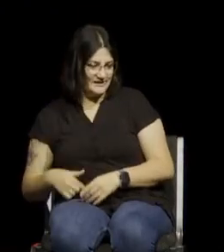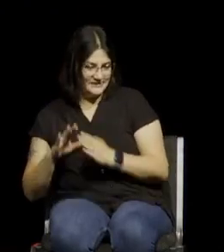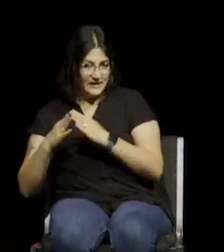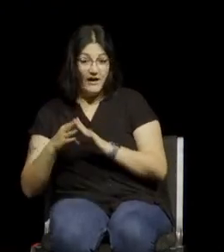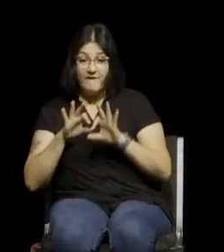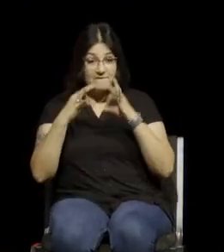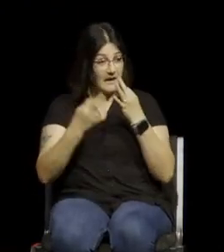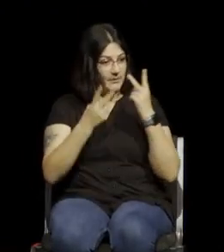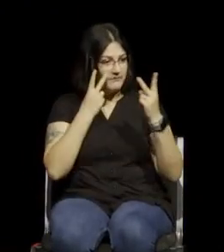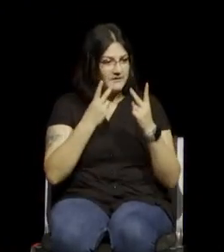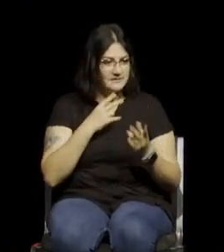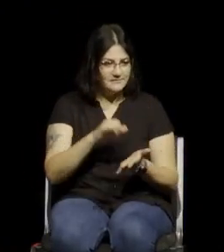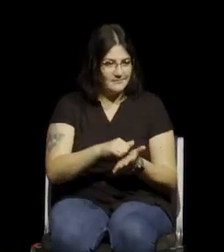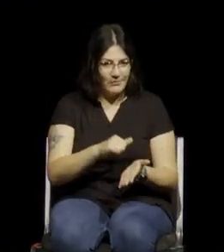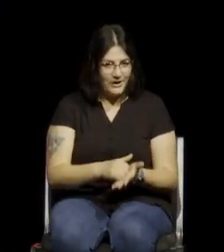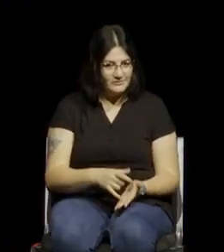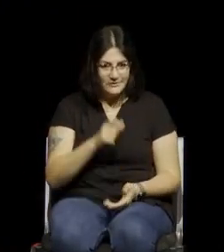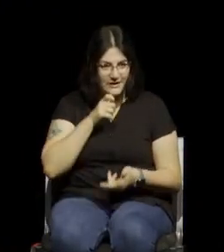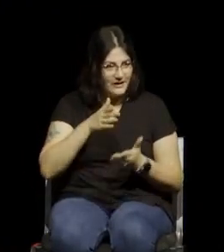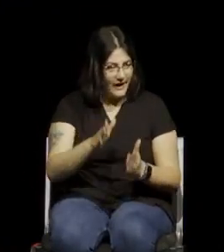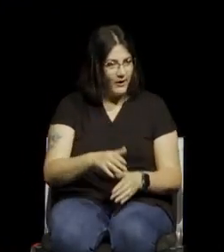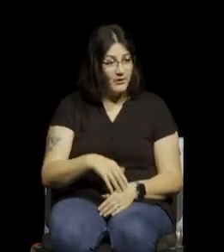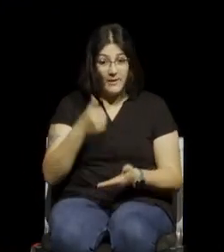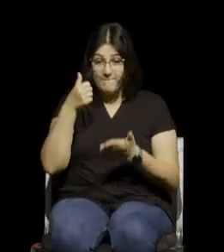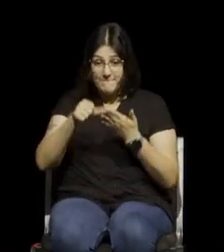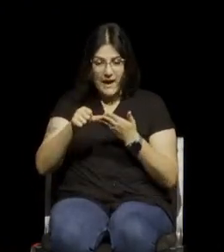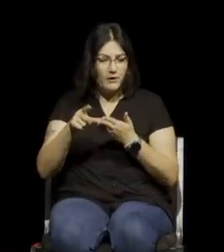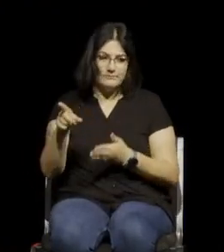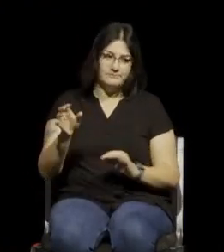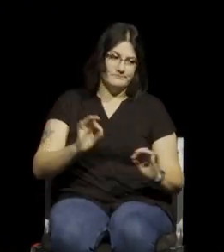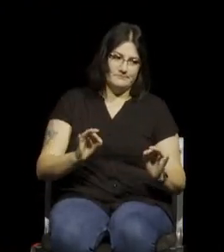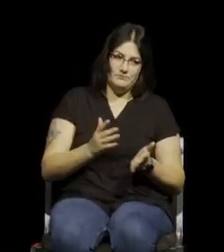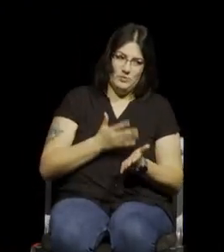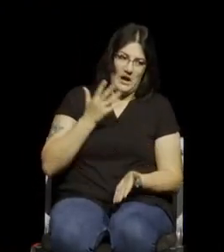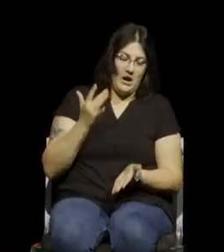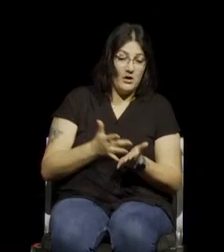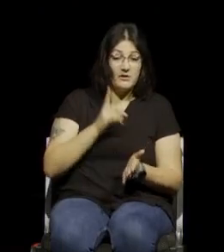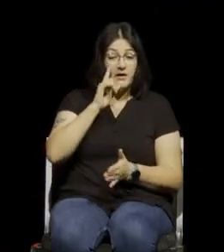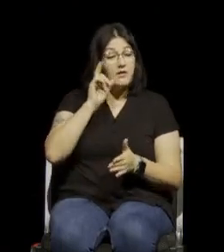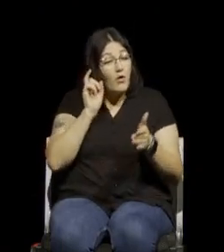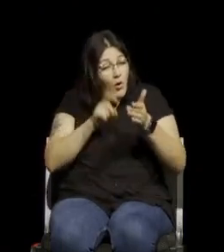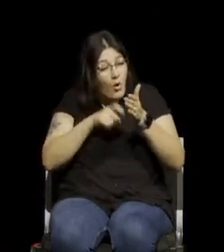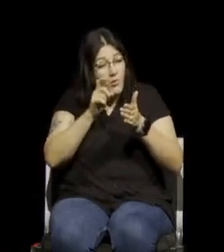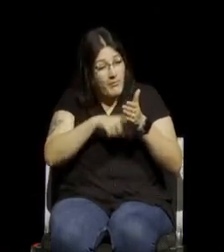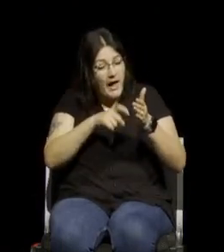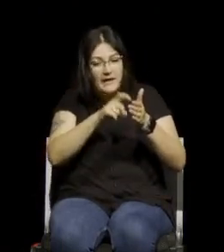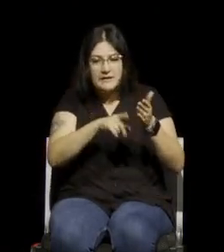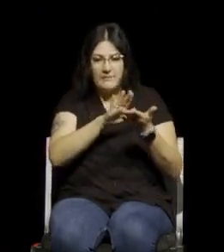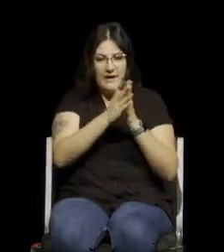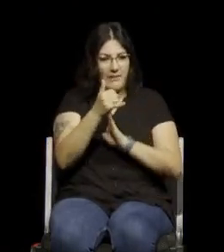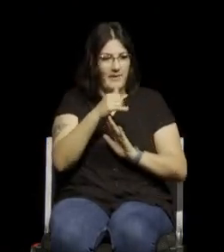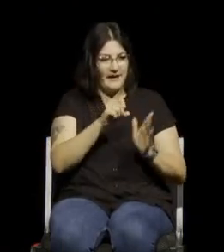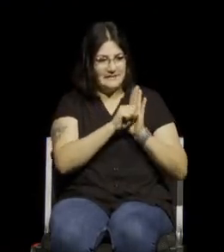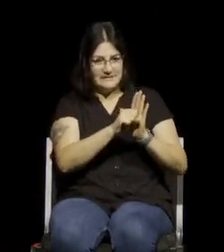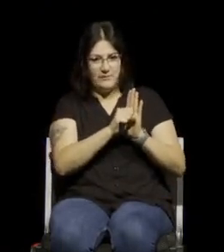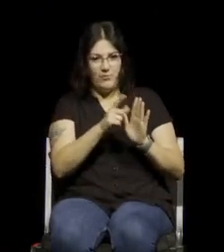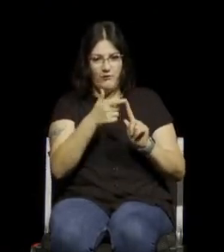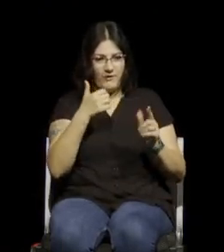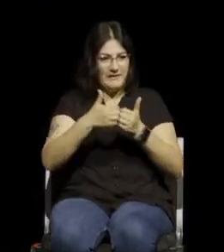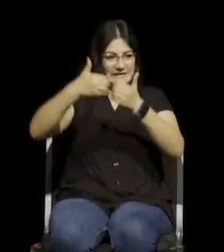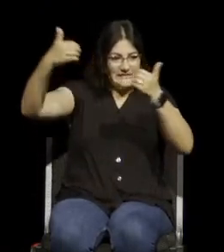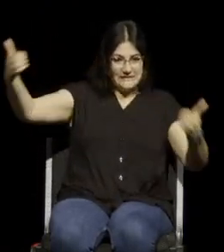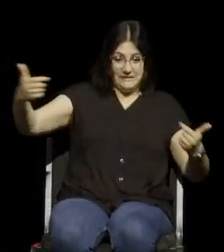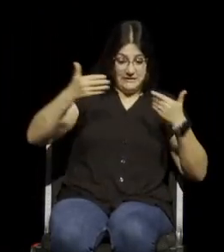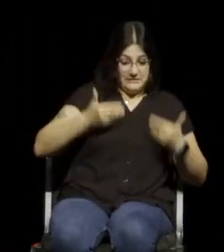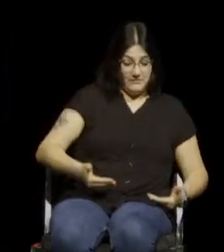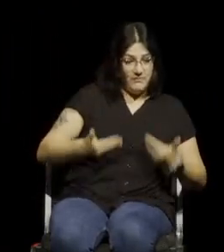were neither possible nor allowed. Mail arrived sparingly. The depths of the coal mine became a taunting symbol of the distance